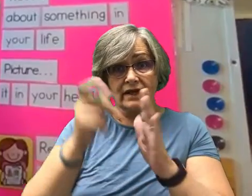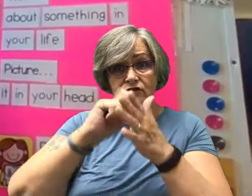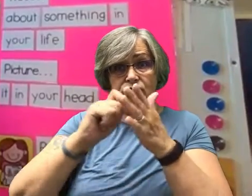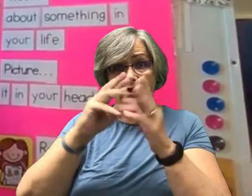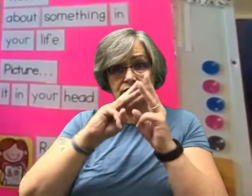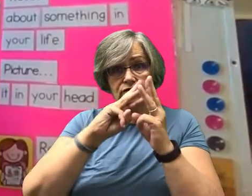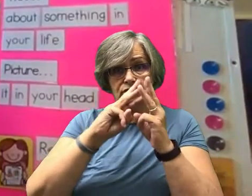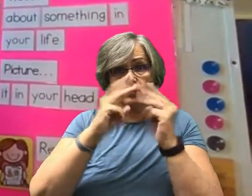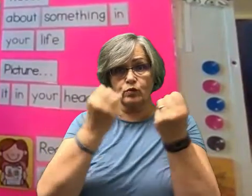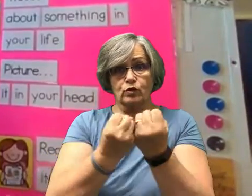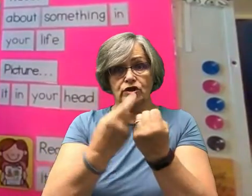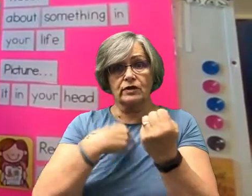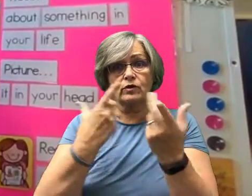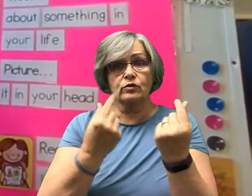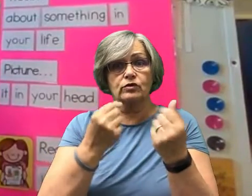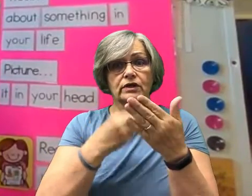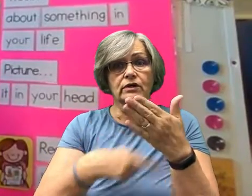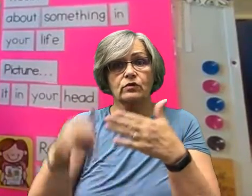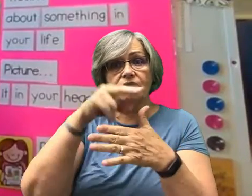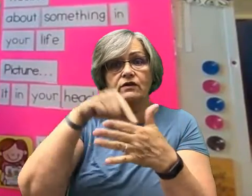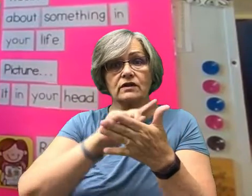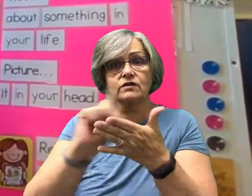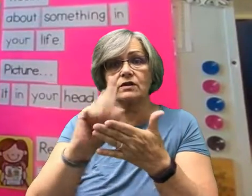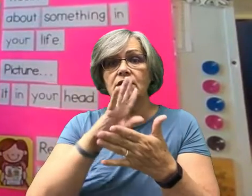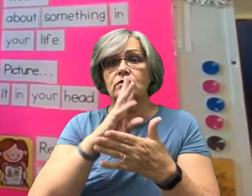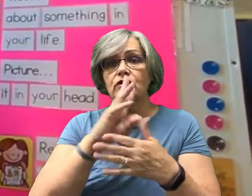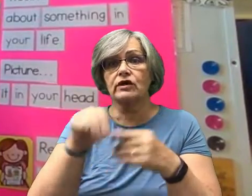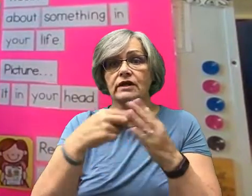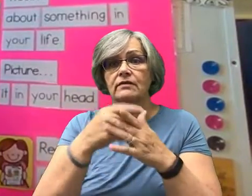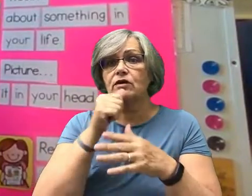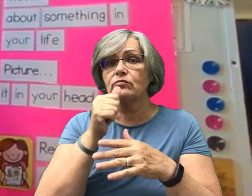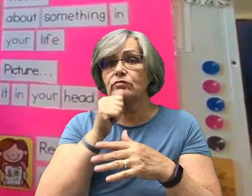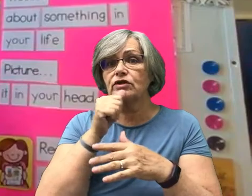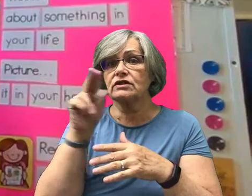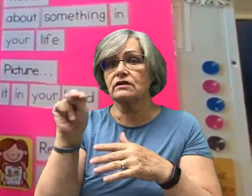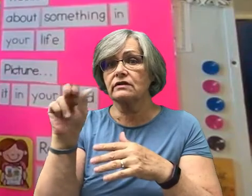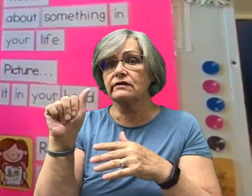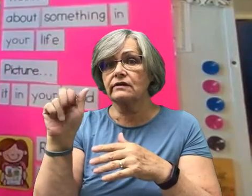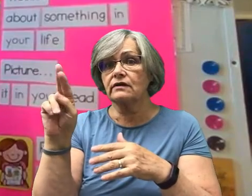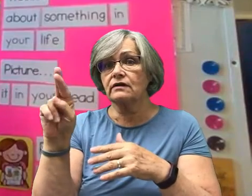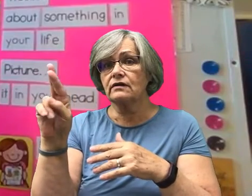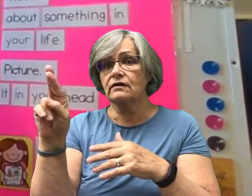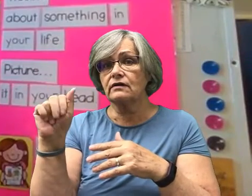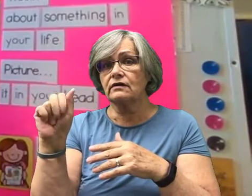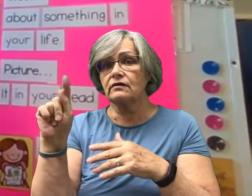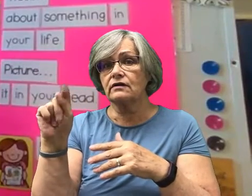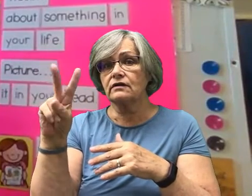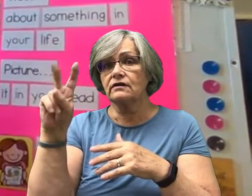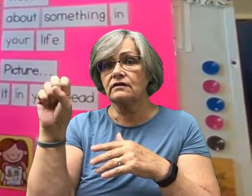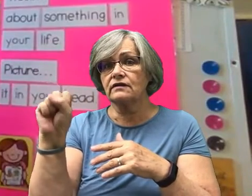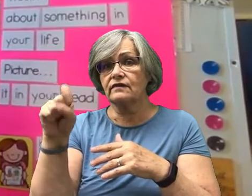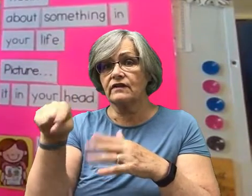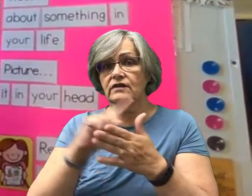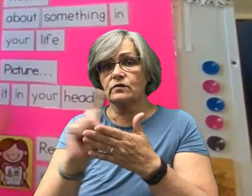friends, welcome back to Writer's Workshop. We're doing a review this week. We are talking about personal narratives again. Do you remember what a